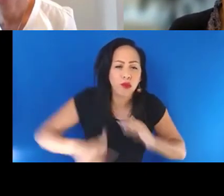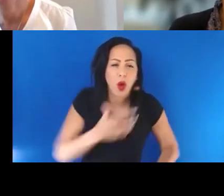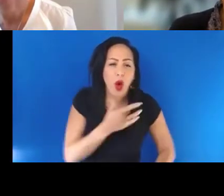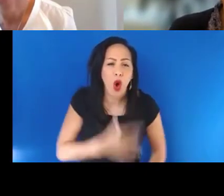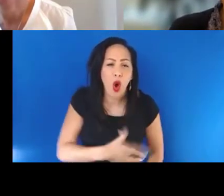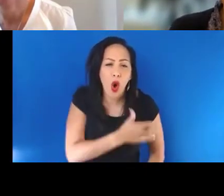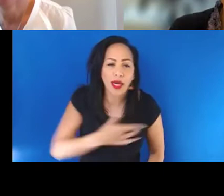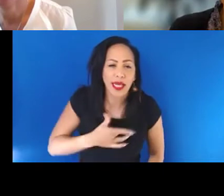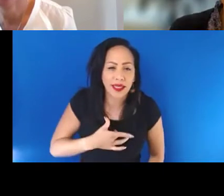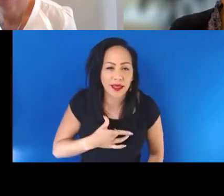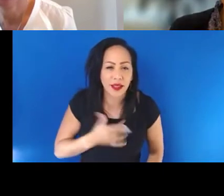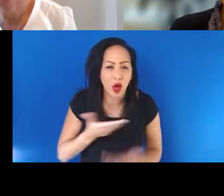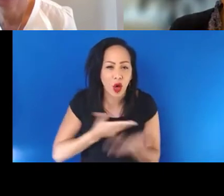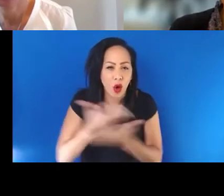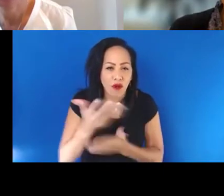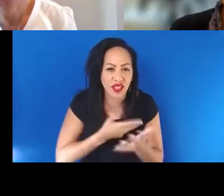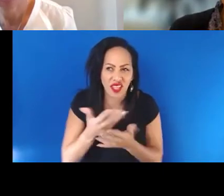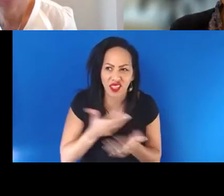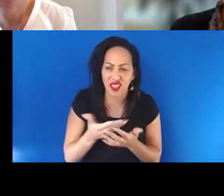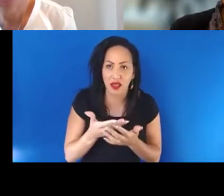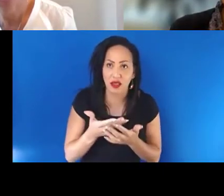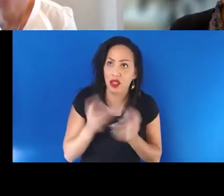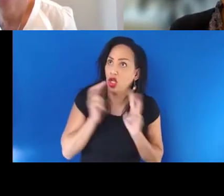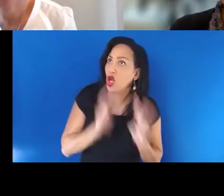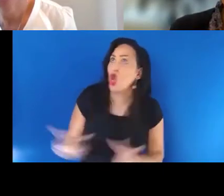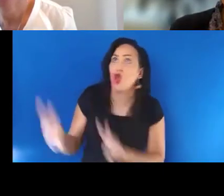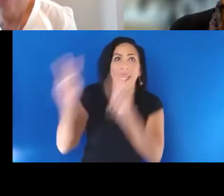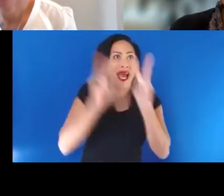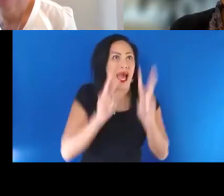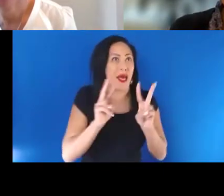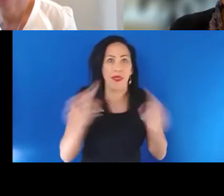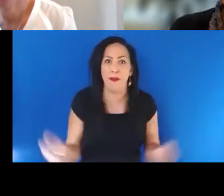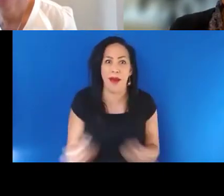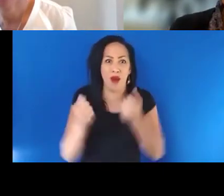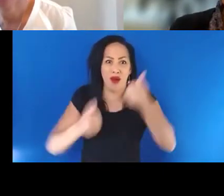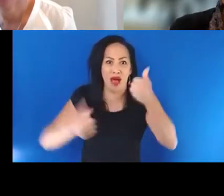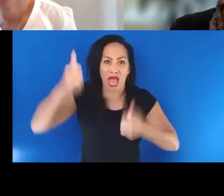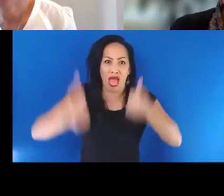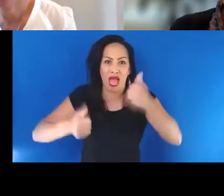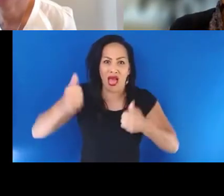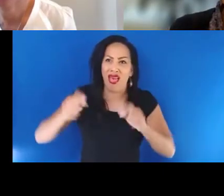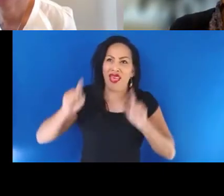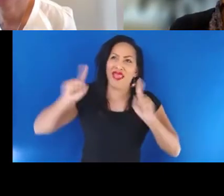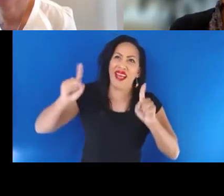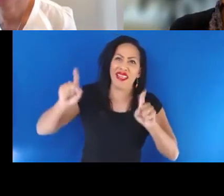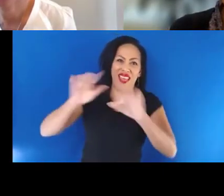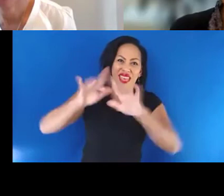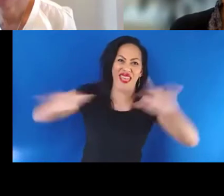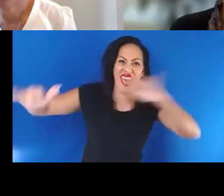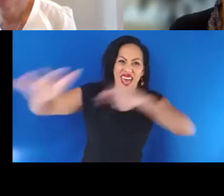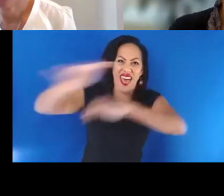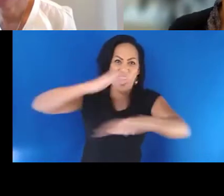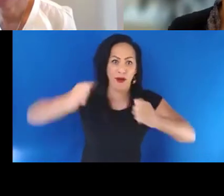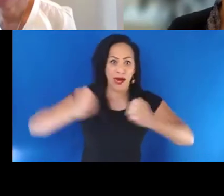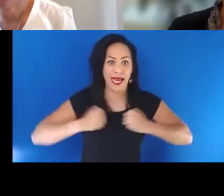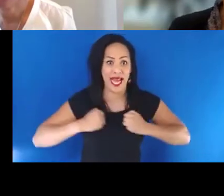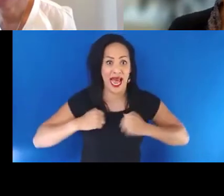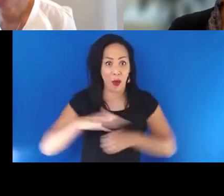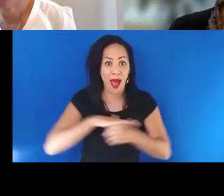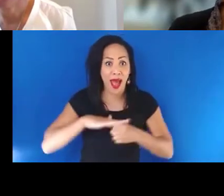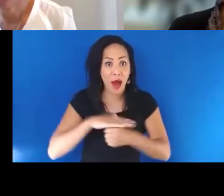power asymmetries and the global inequalities which characterize the sector. And, you know, we welcome